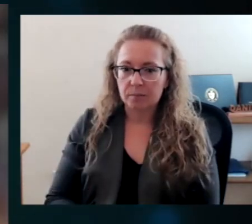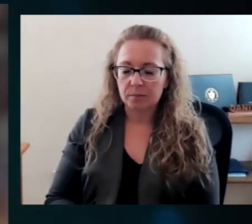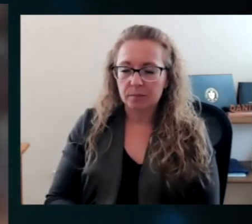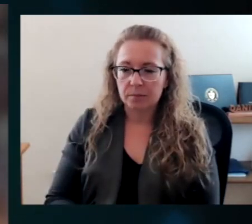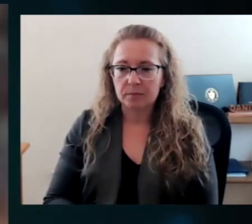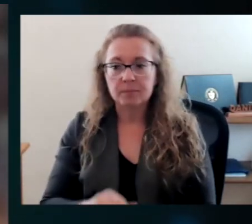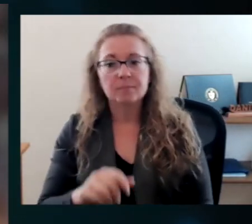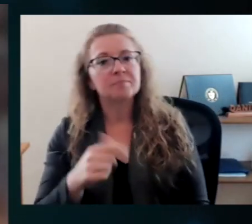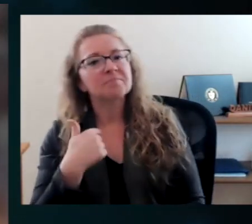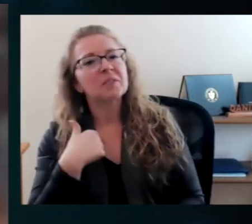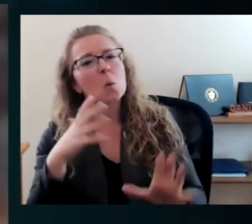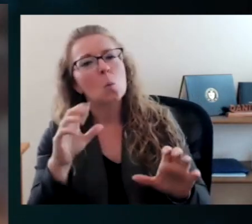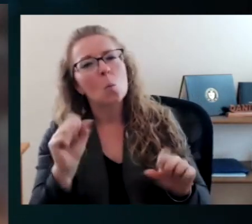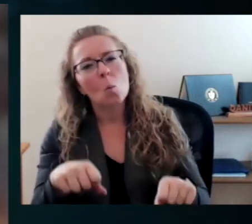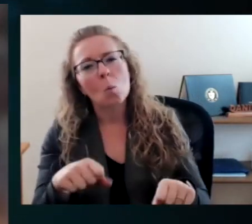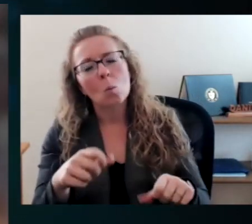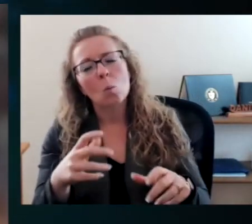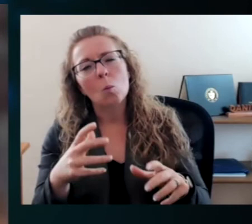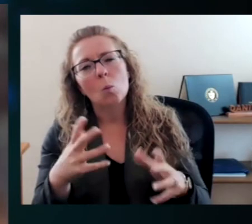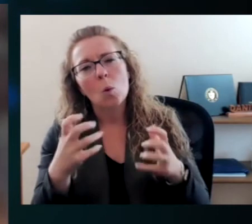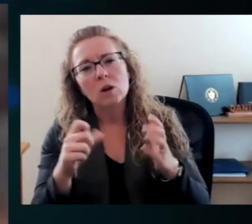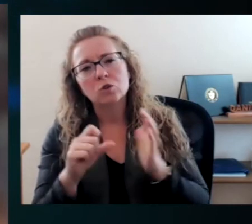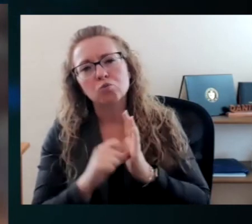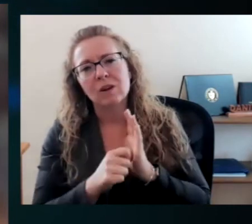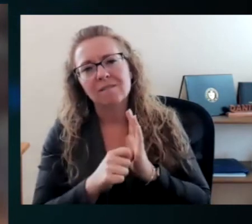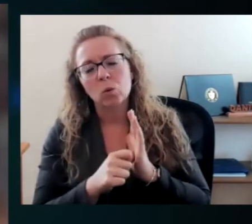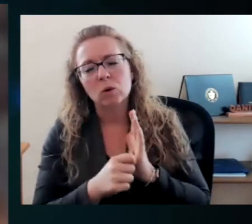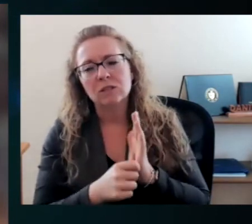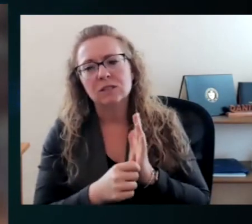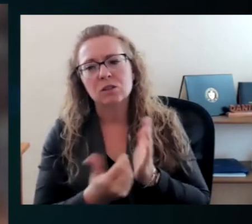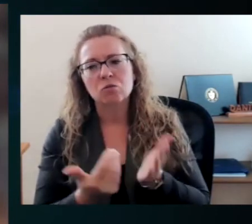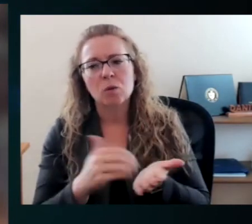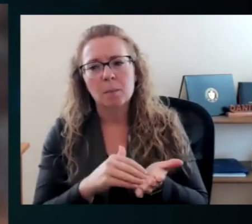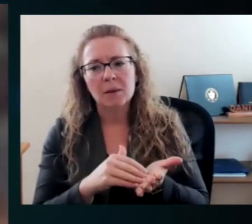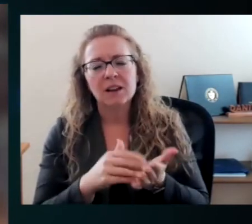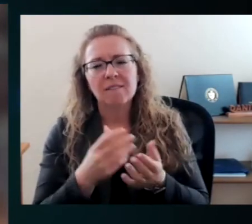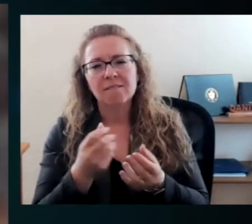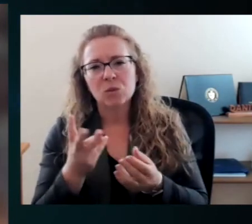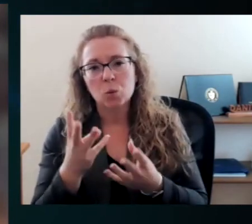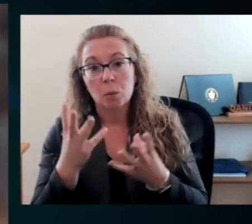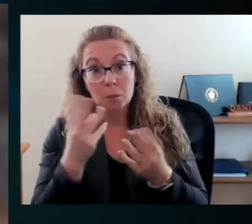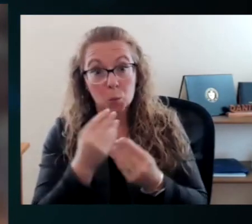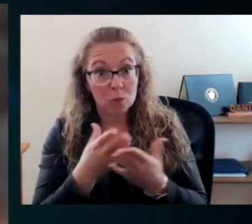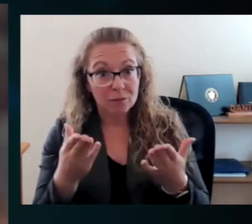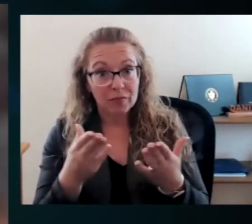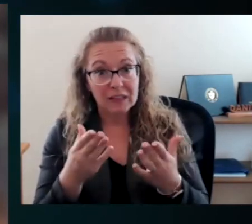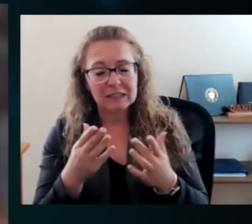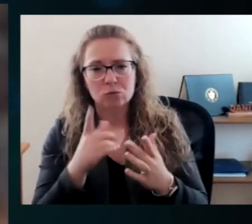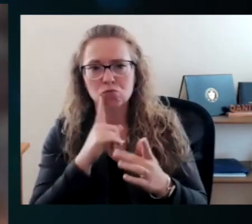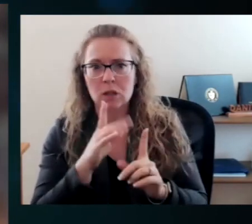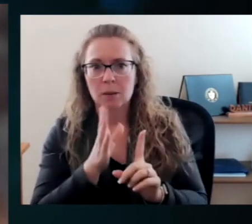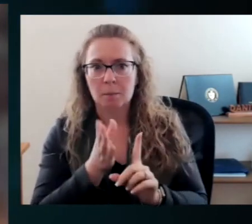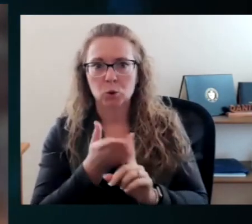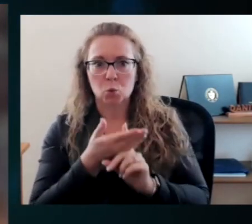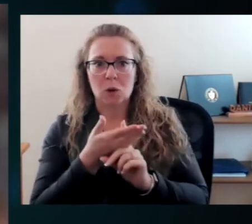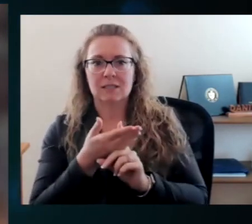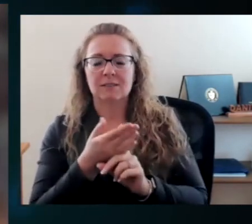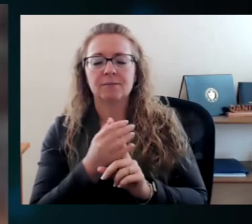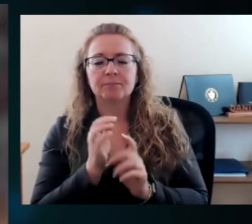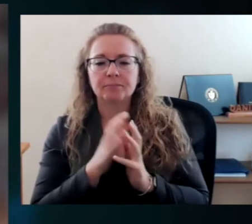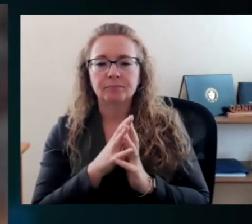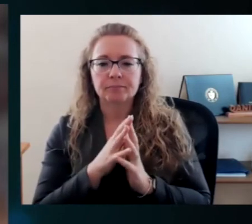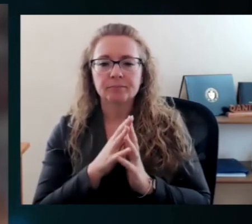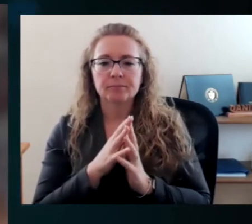kind of reinforce and really echo and really beautiful things and very persuasive things that you said. I tend to look at a lot of